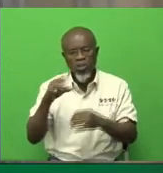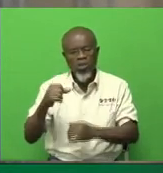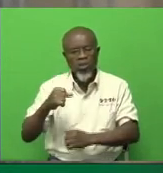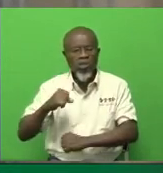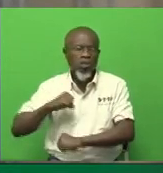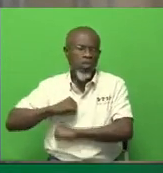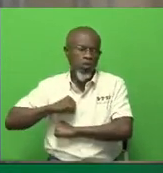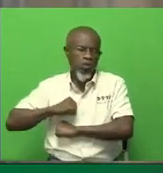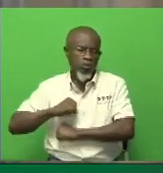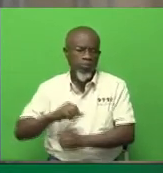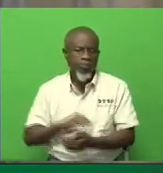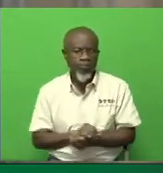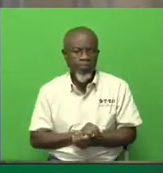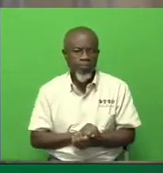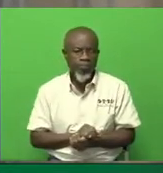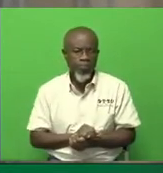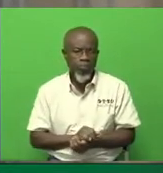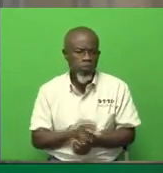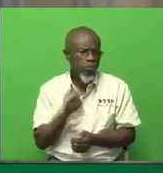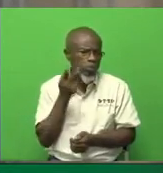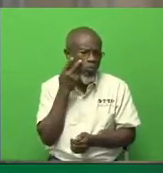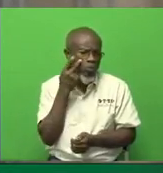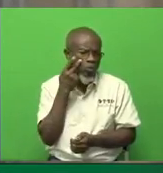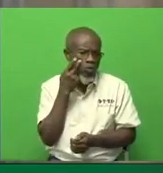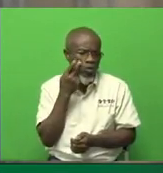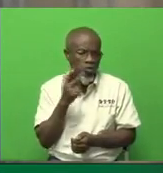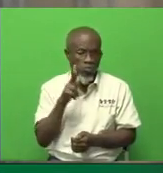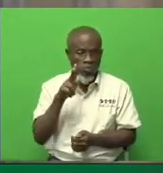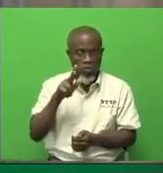see approximately